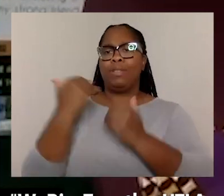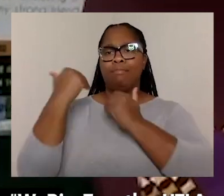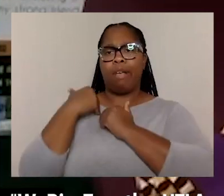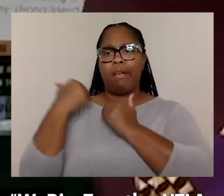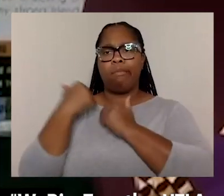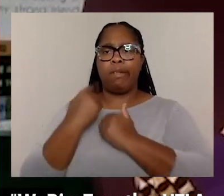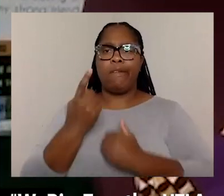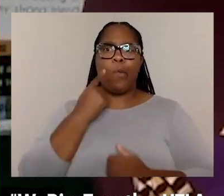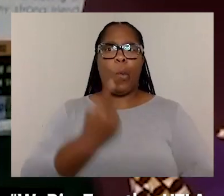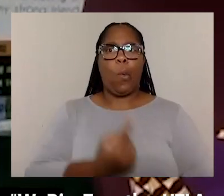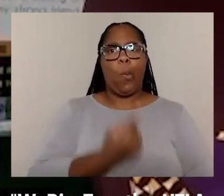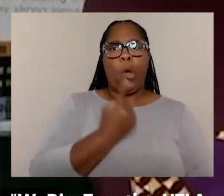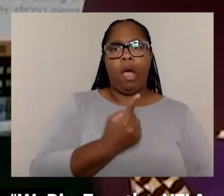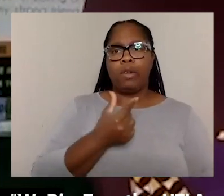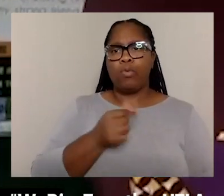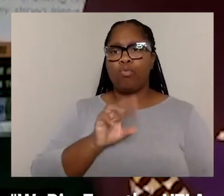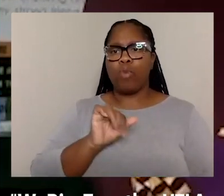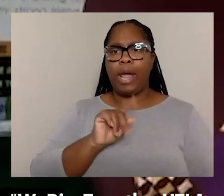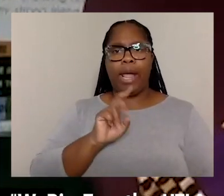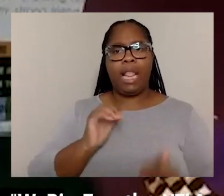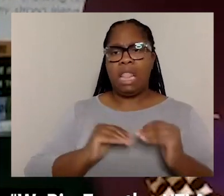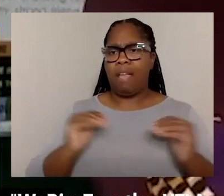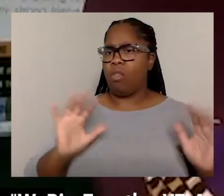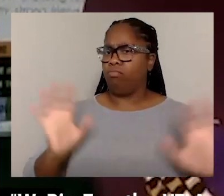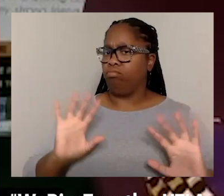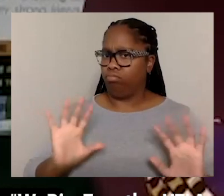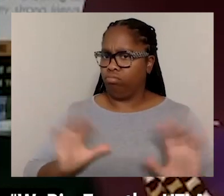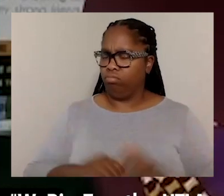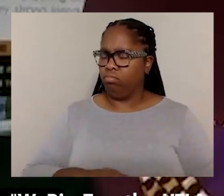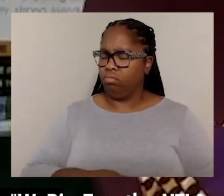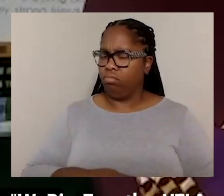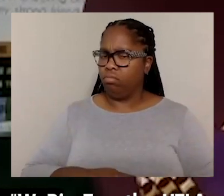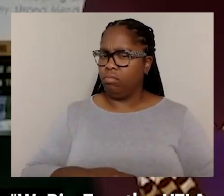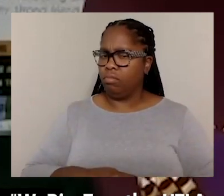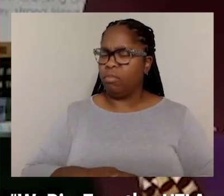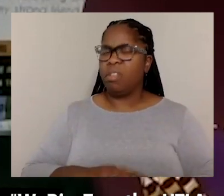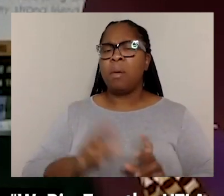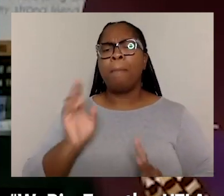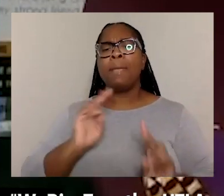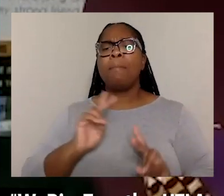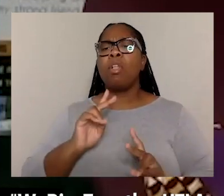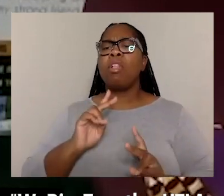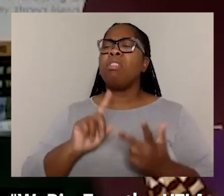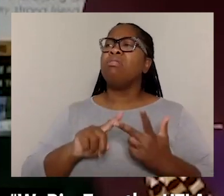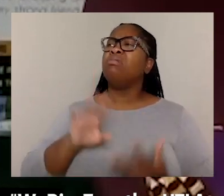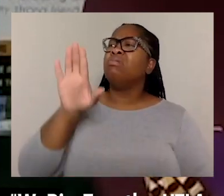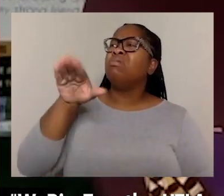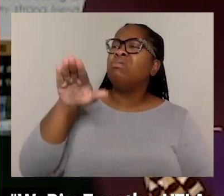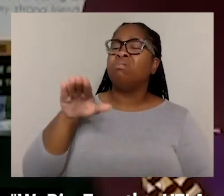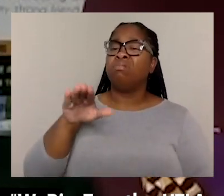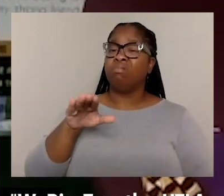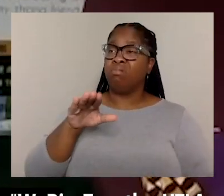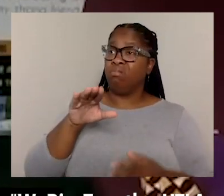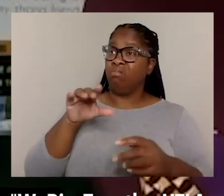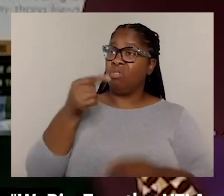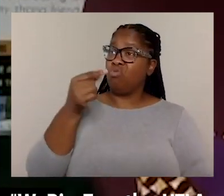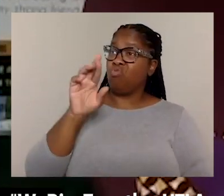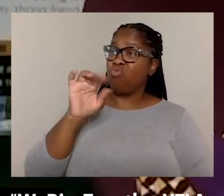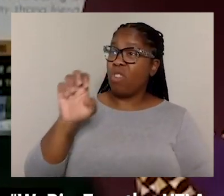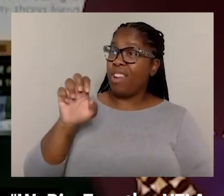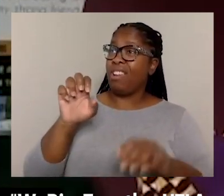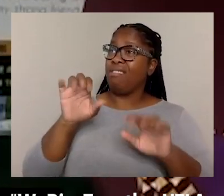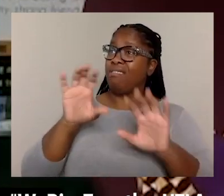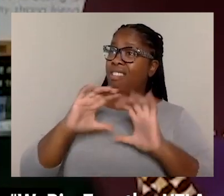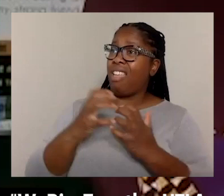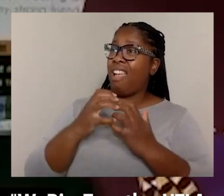of the grade levels in the split. People are asking if class size caps still apply, and the answer